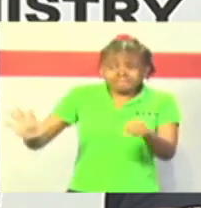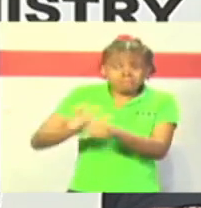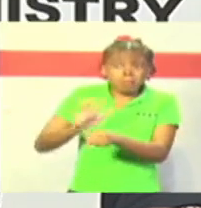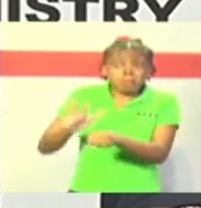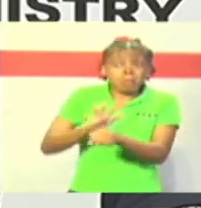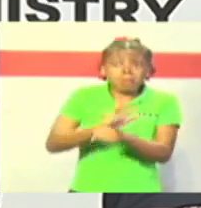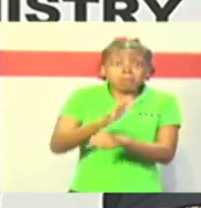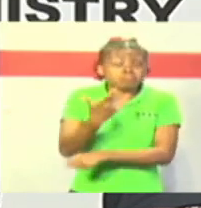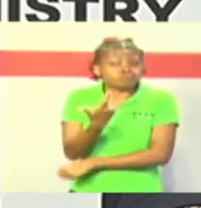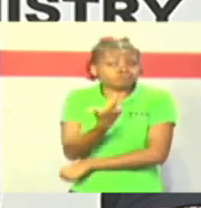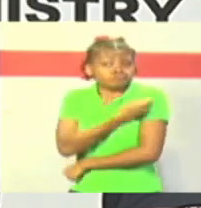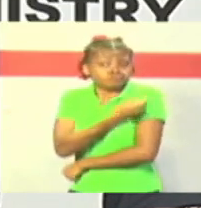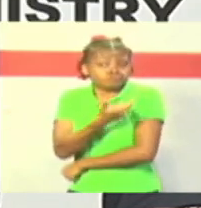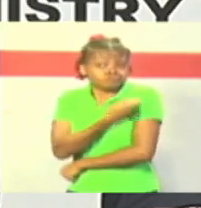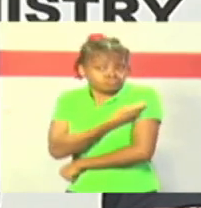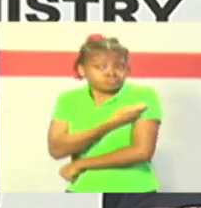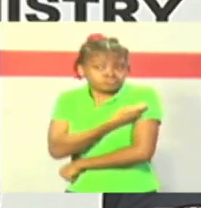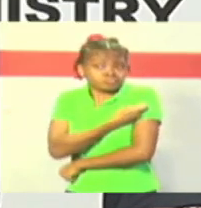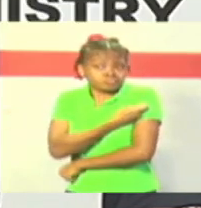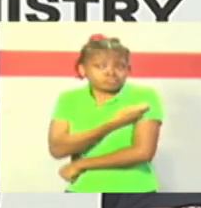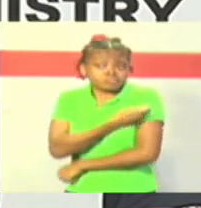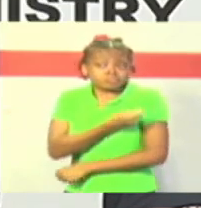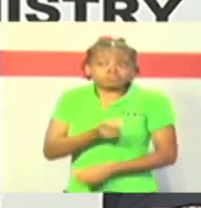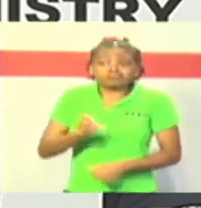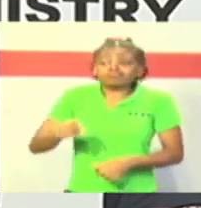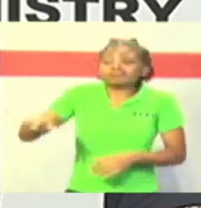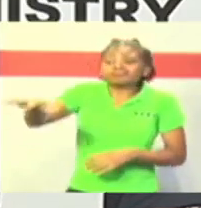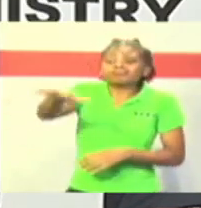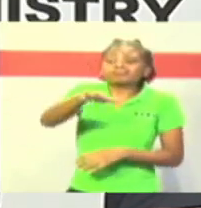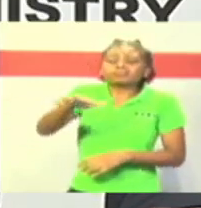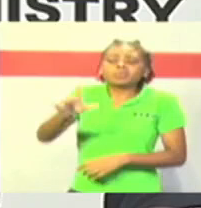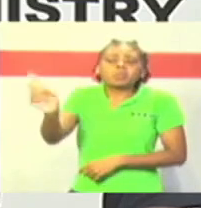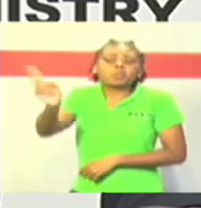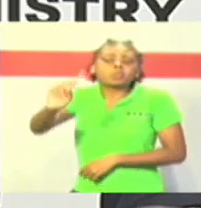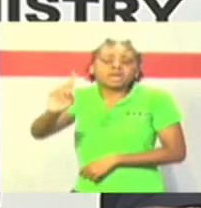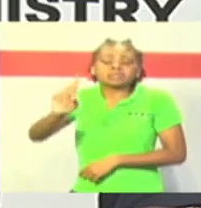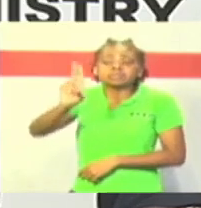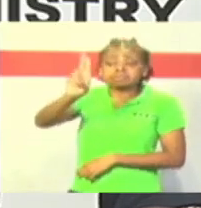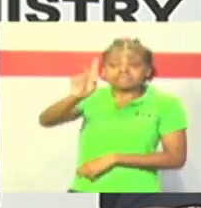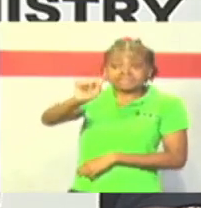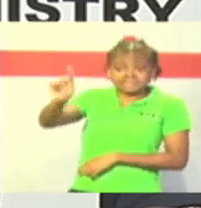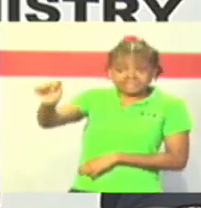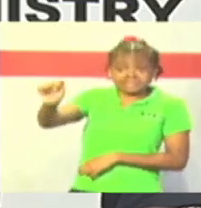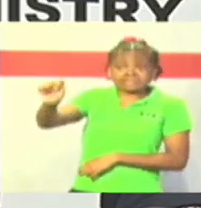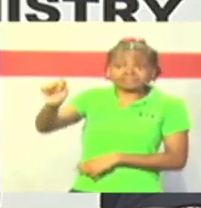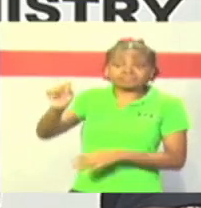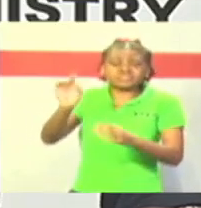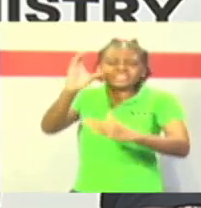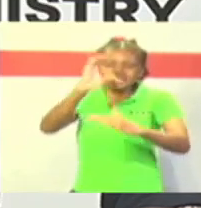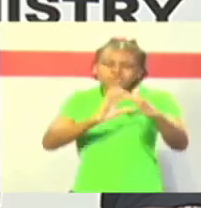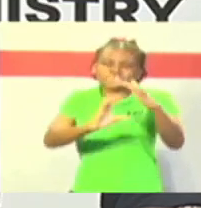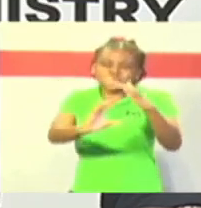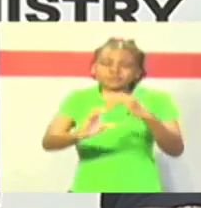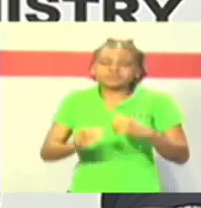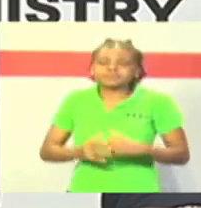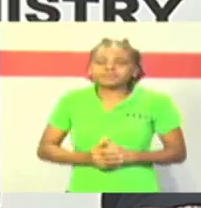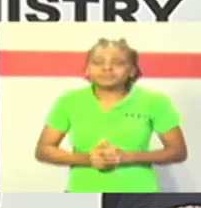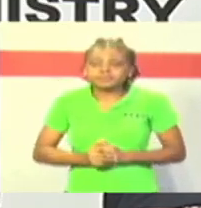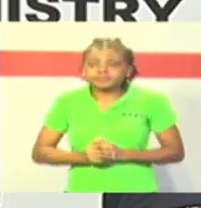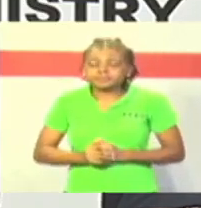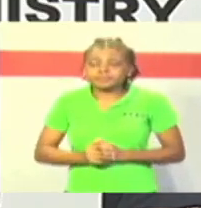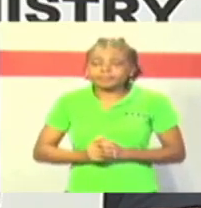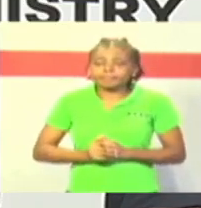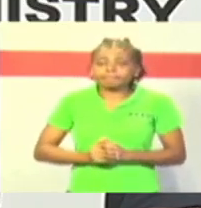be the UTT campus at Monroe Road, Chaguanas, the Wallerfield Raceway